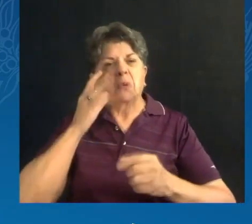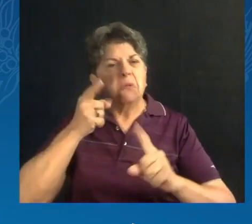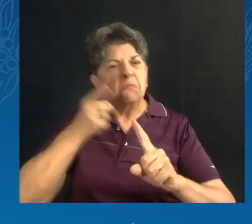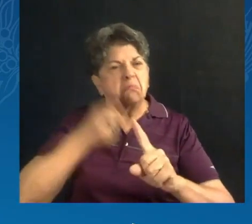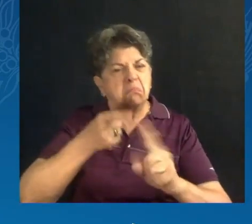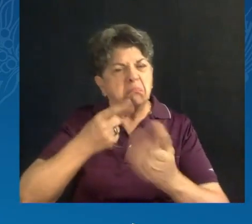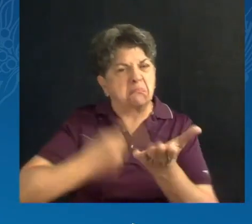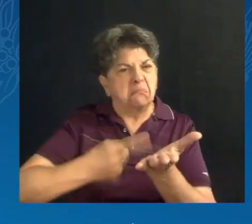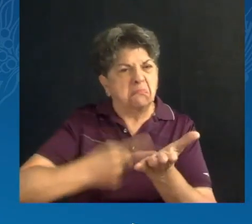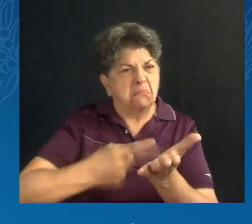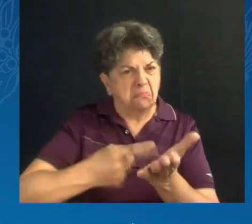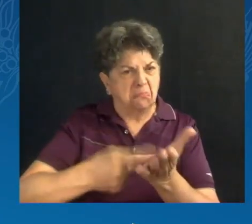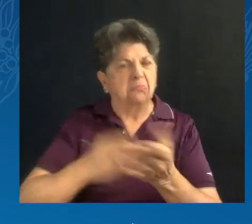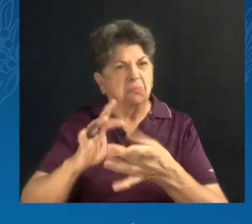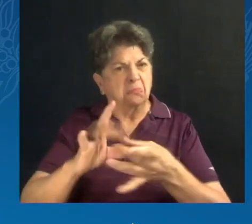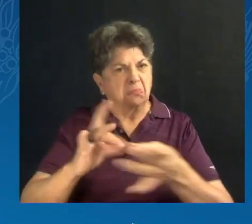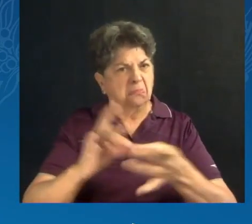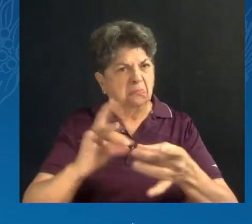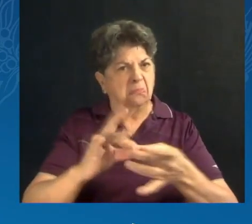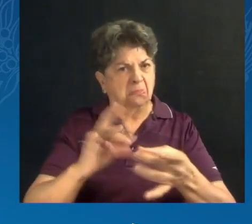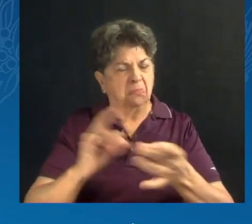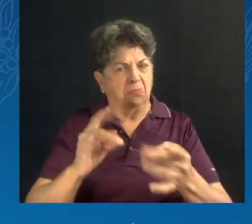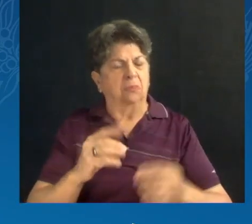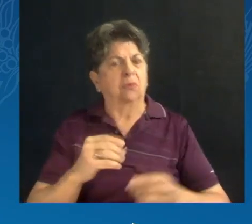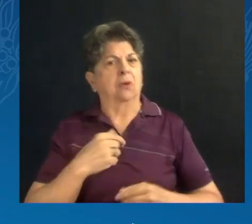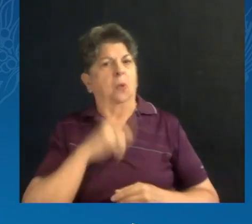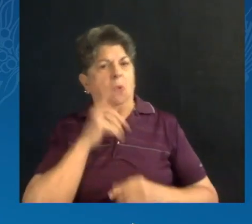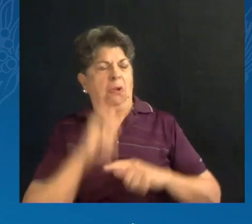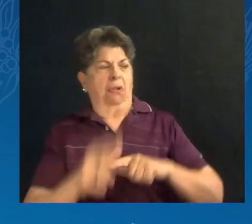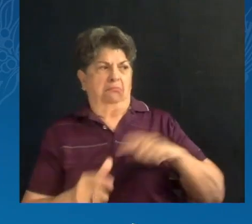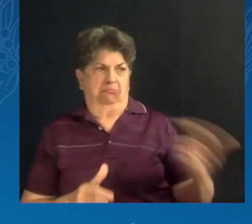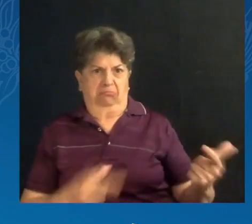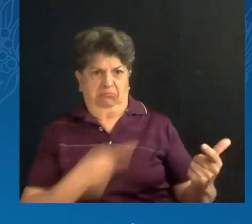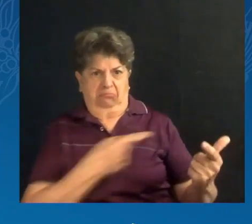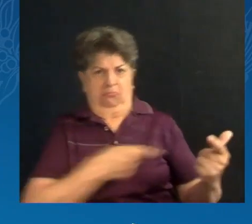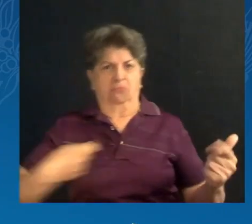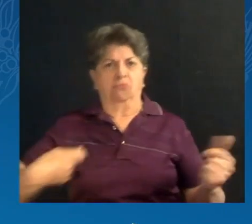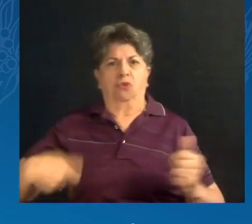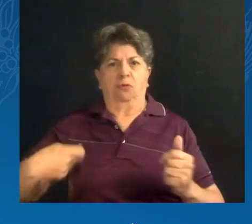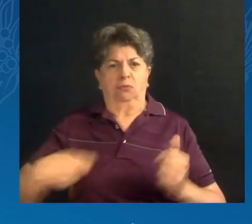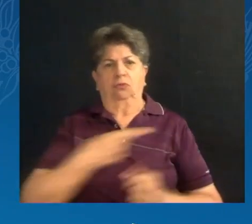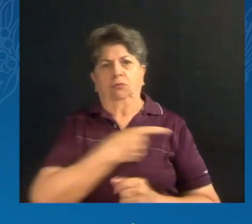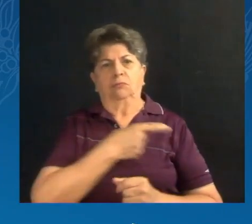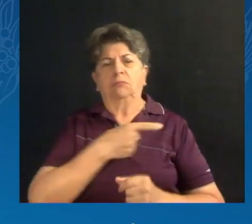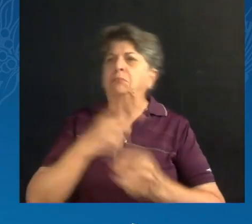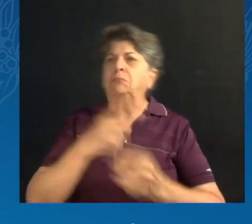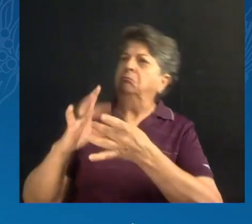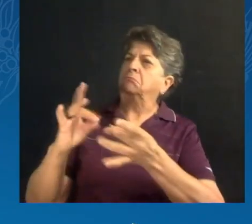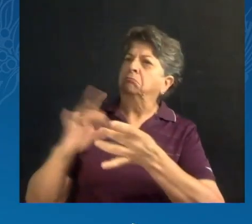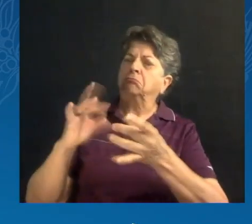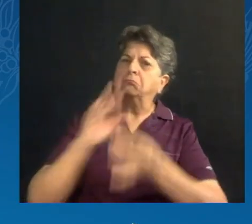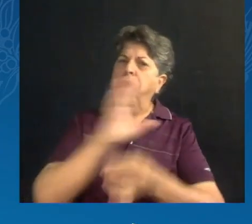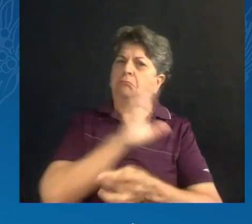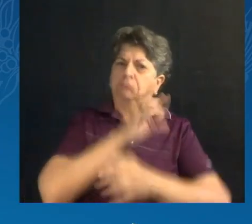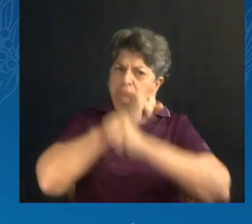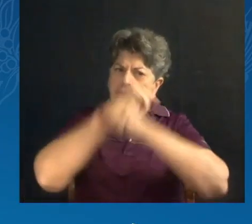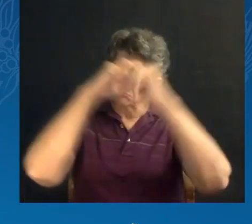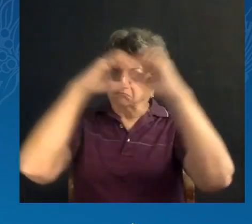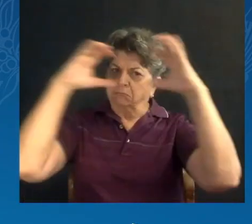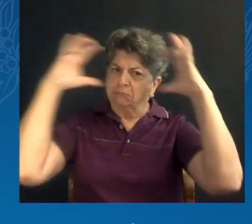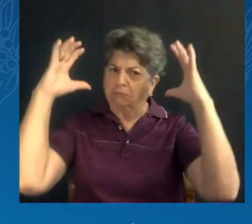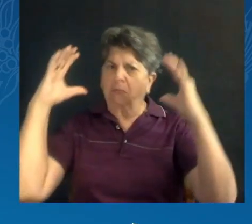for the future. And certainly, strengthening our space cooperation would be a part of that agenda, including, of